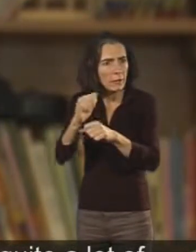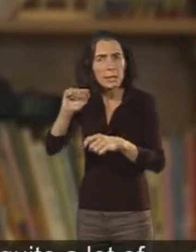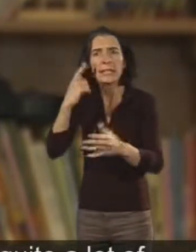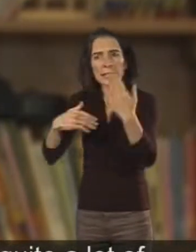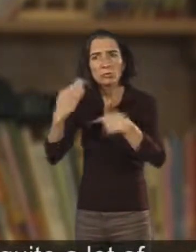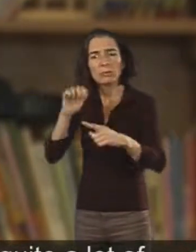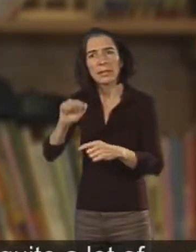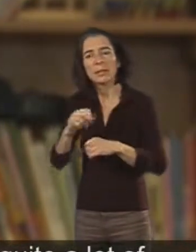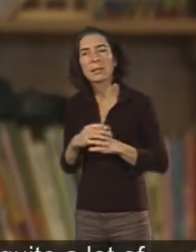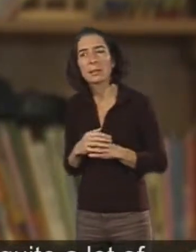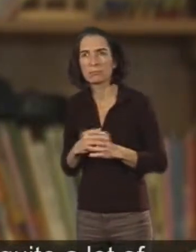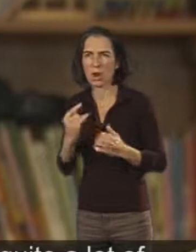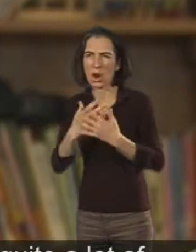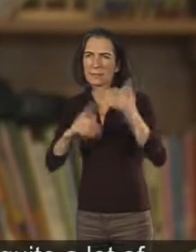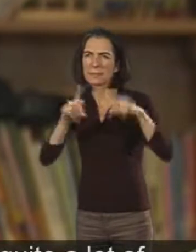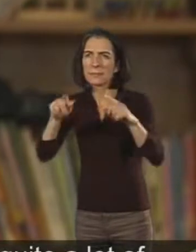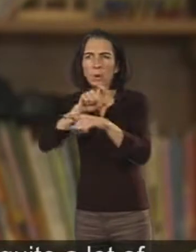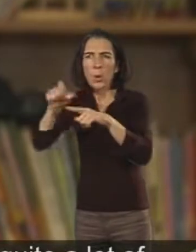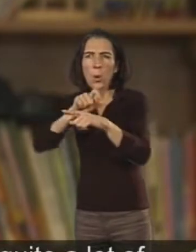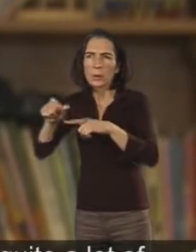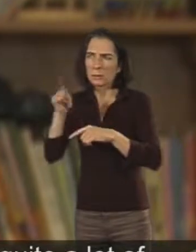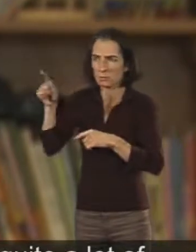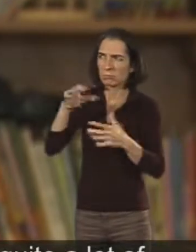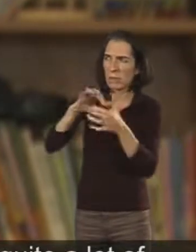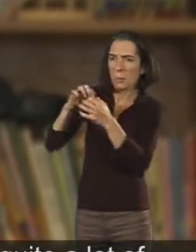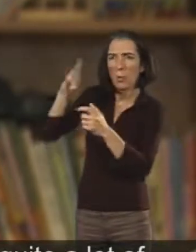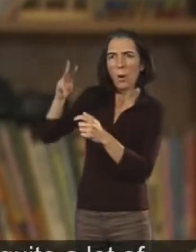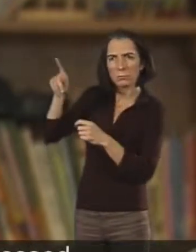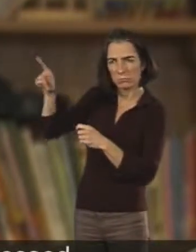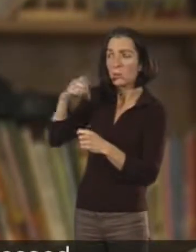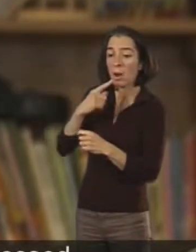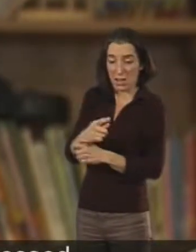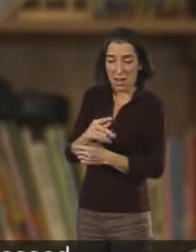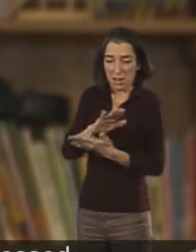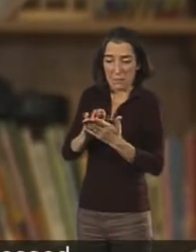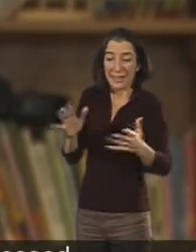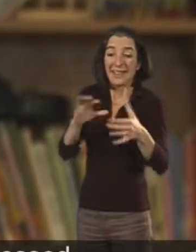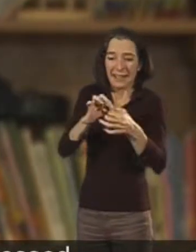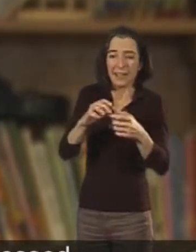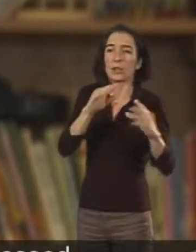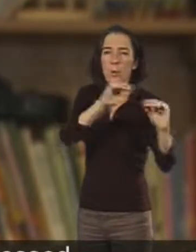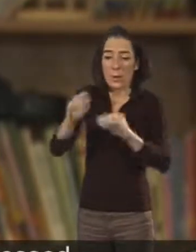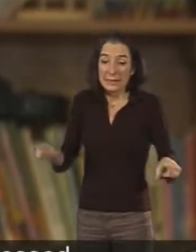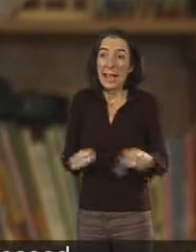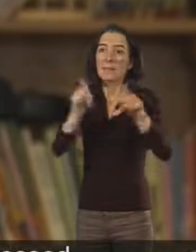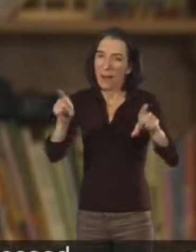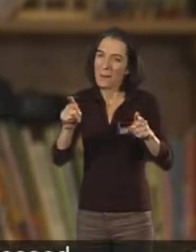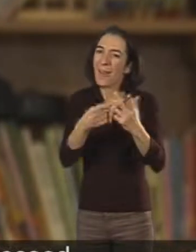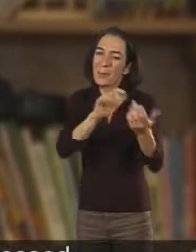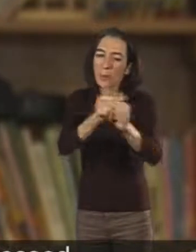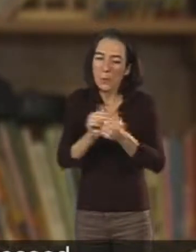history. So we've got quite a lot of courses now where the students are essentially taught with their peers but just assessed differently at the end.